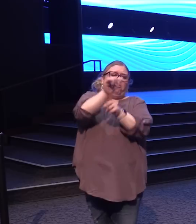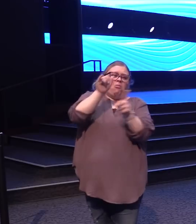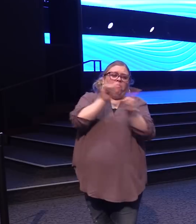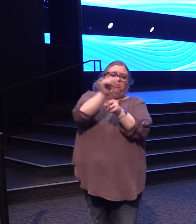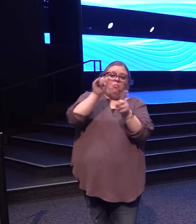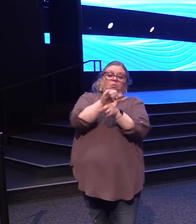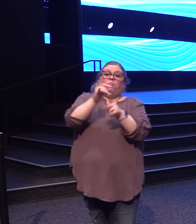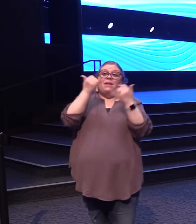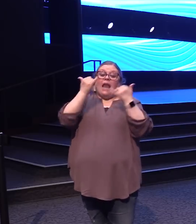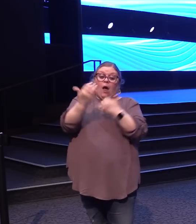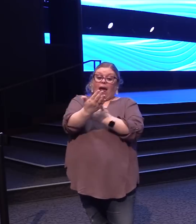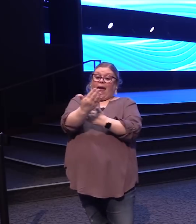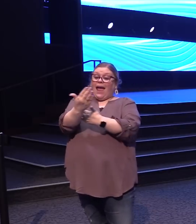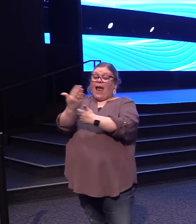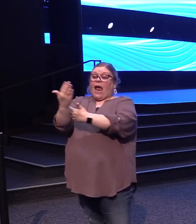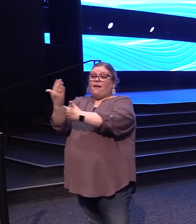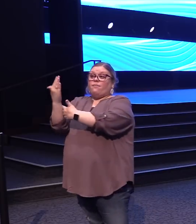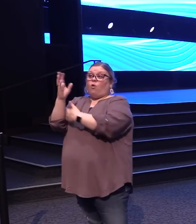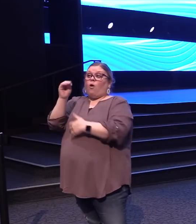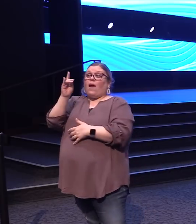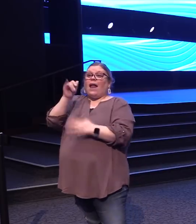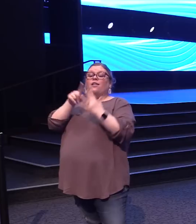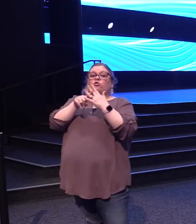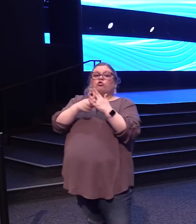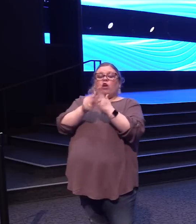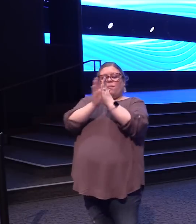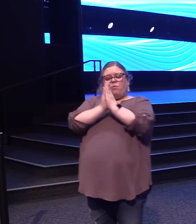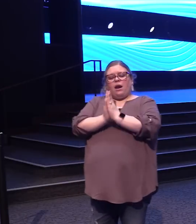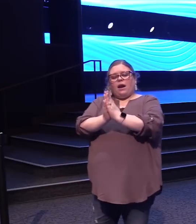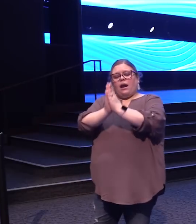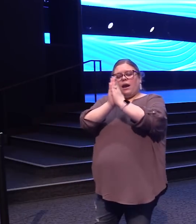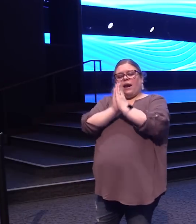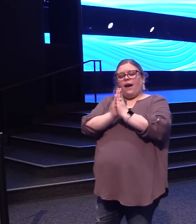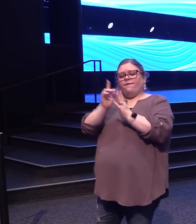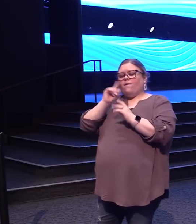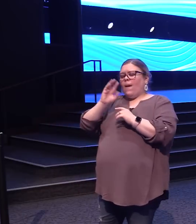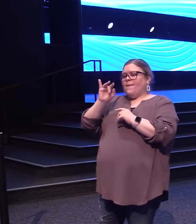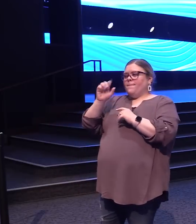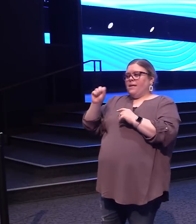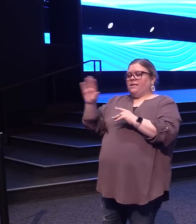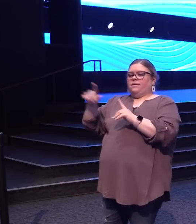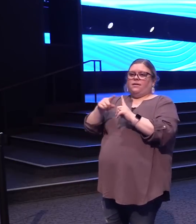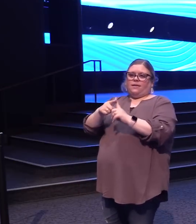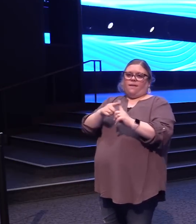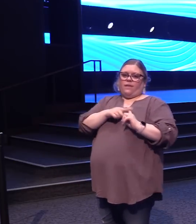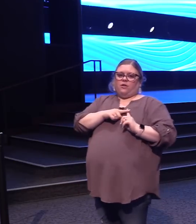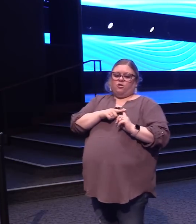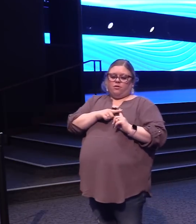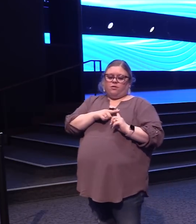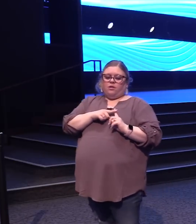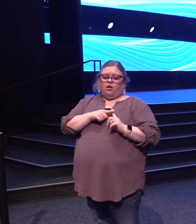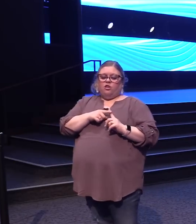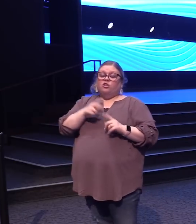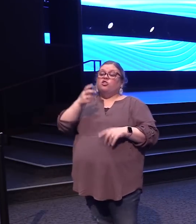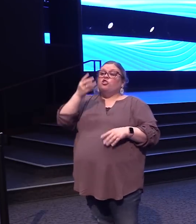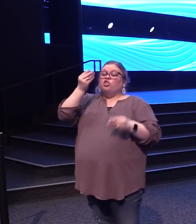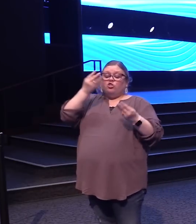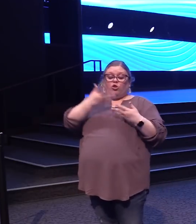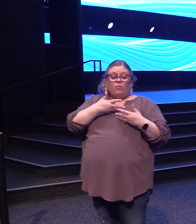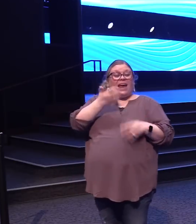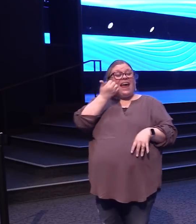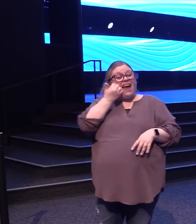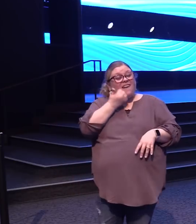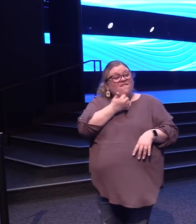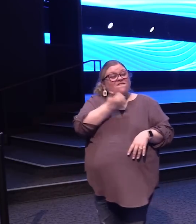now every single morning, Madeline started by praying for Nils' salvation. And she told me, Pastor Joakim,